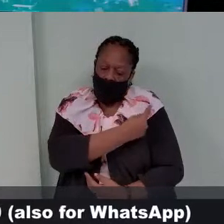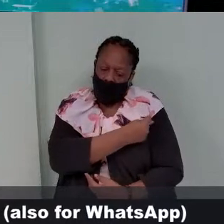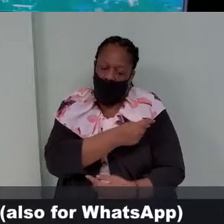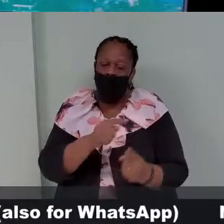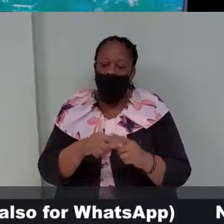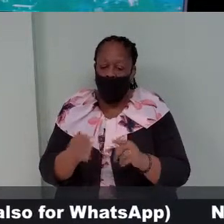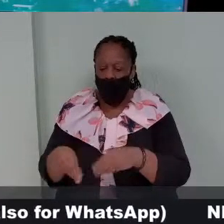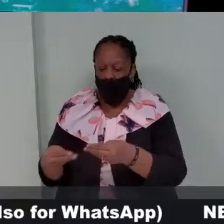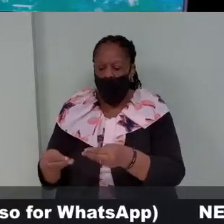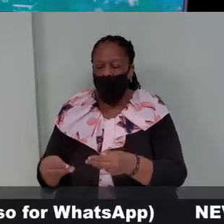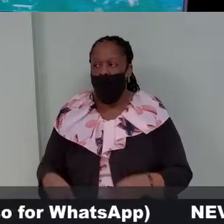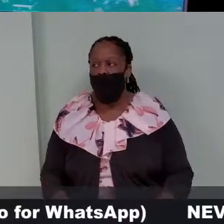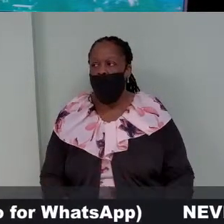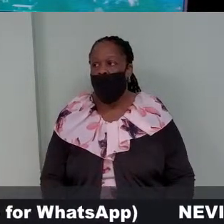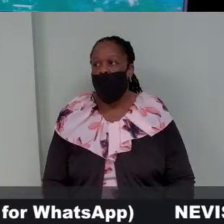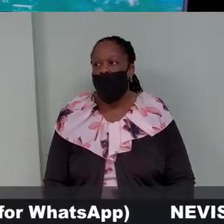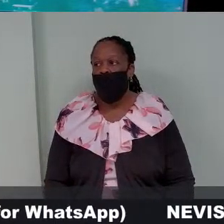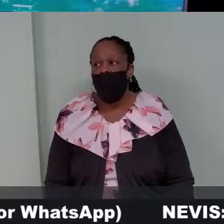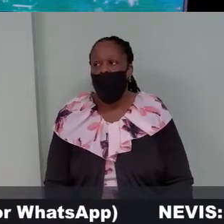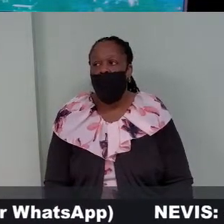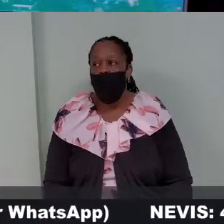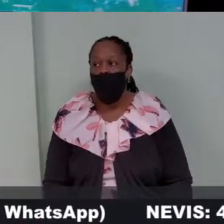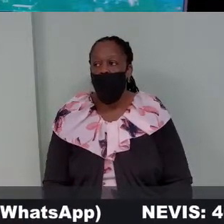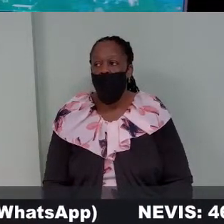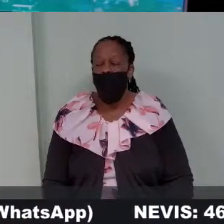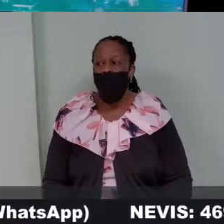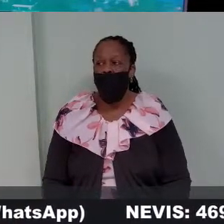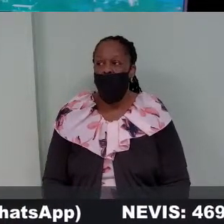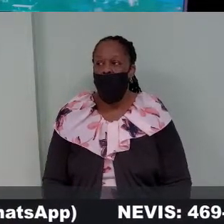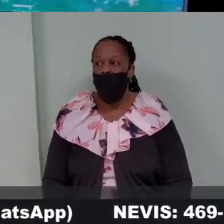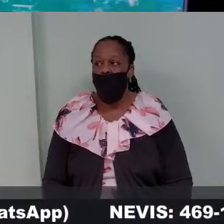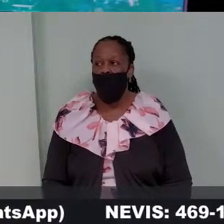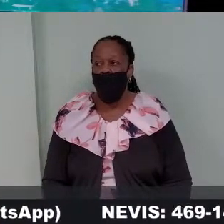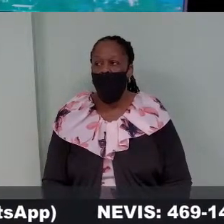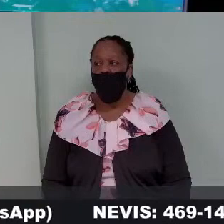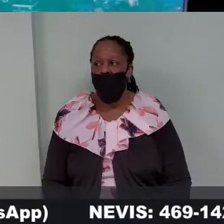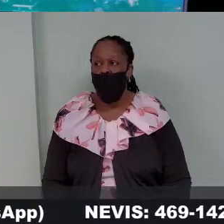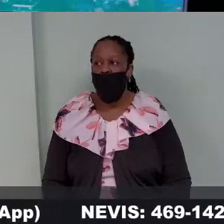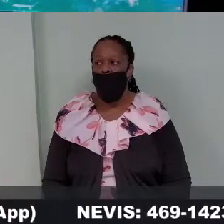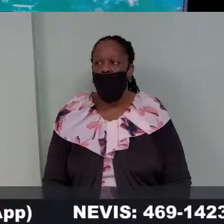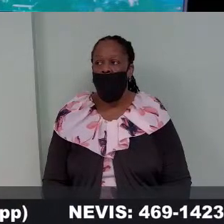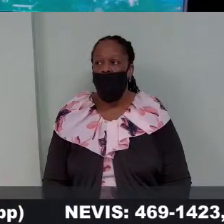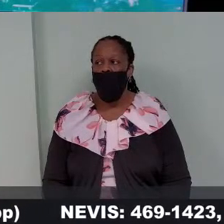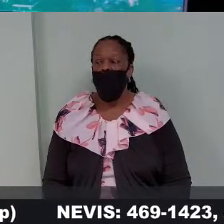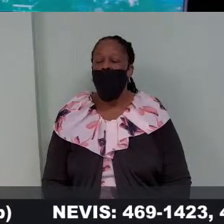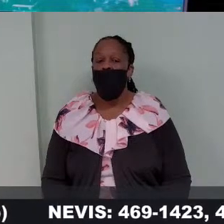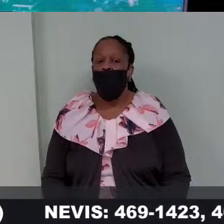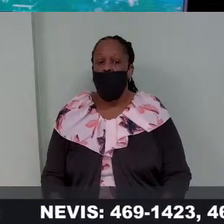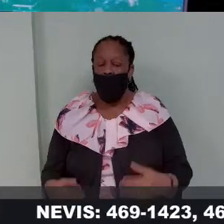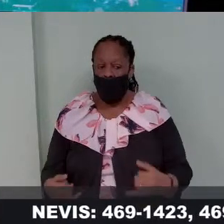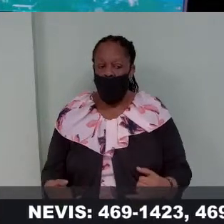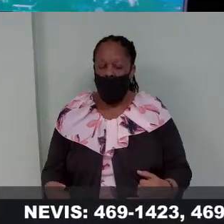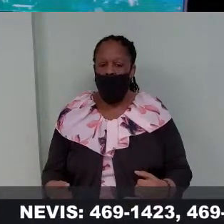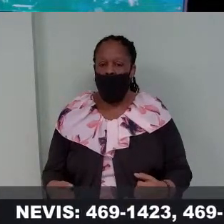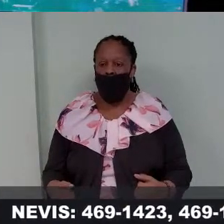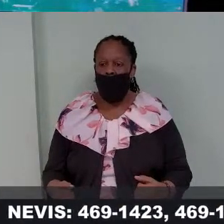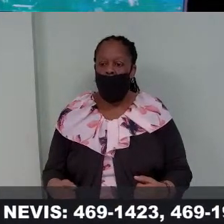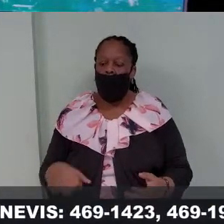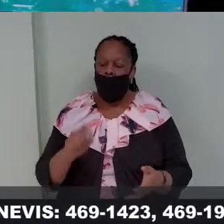signed on to this facility, and we've already paid our down payment, and so this